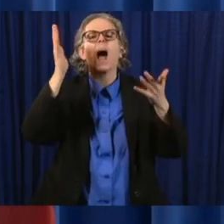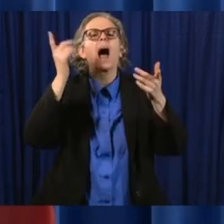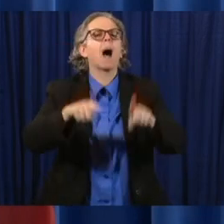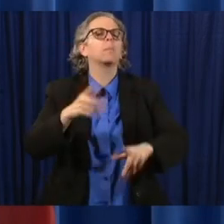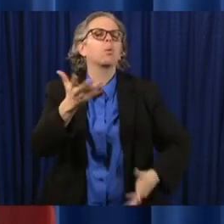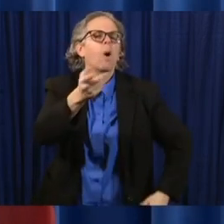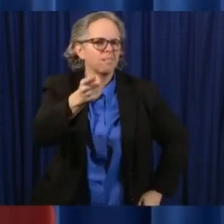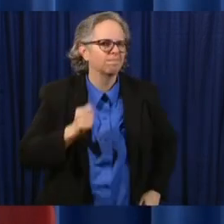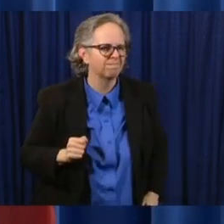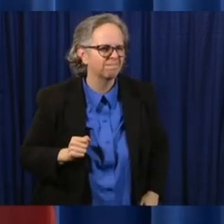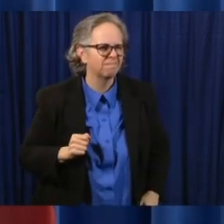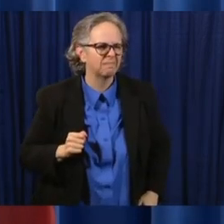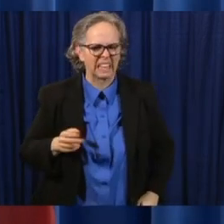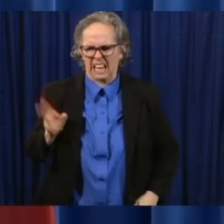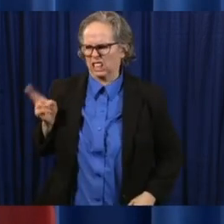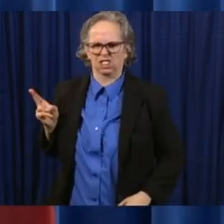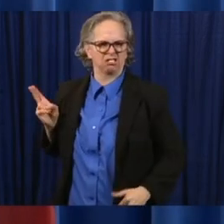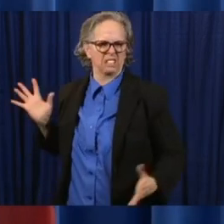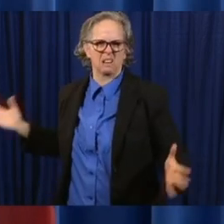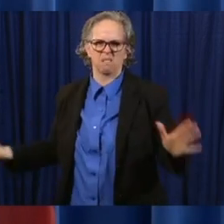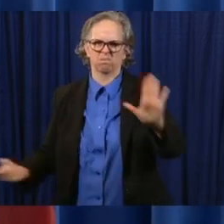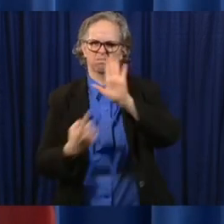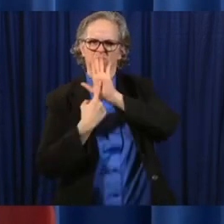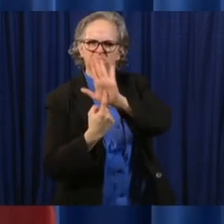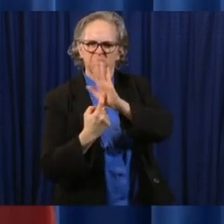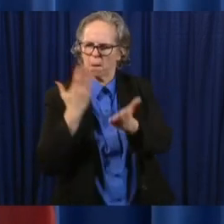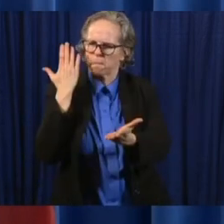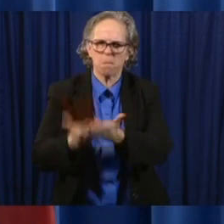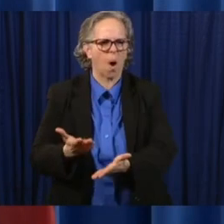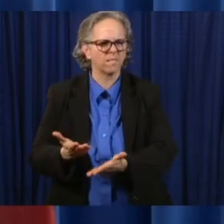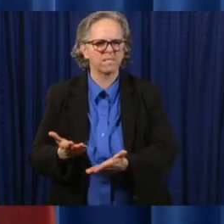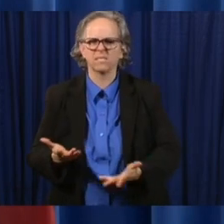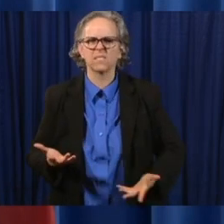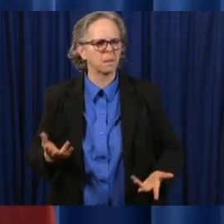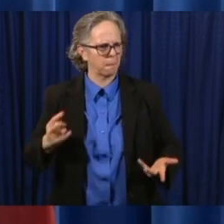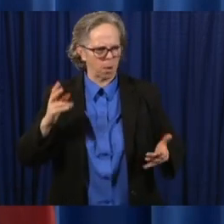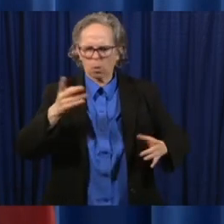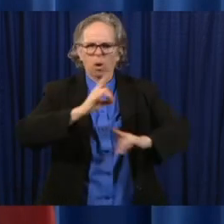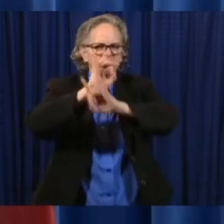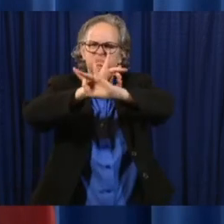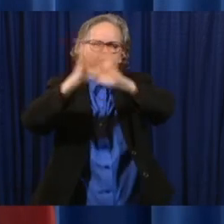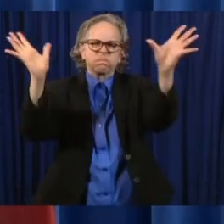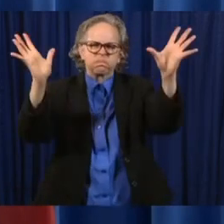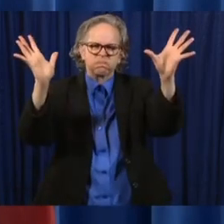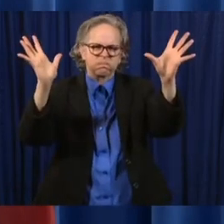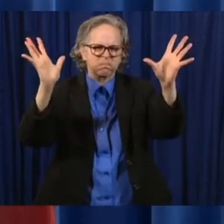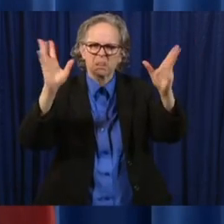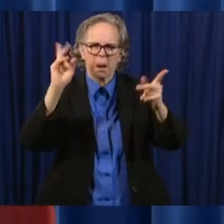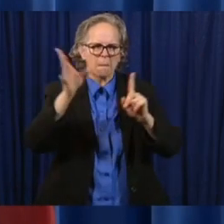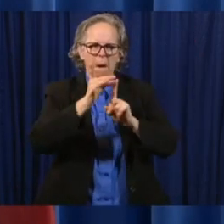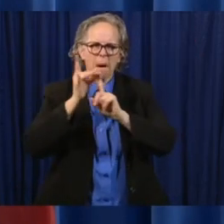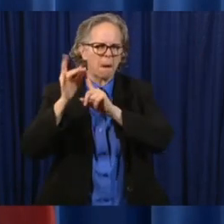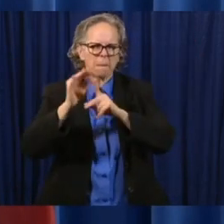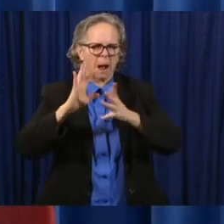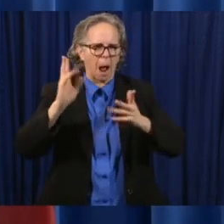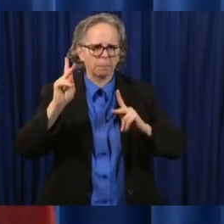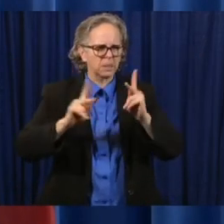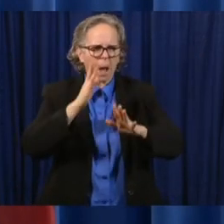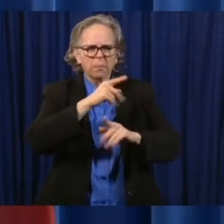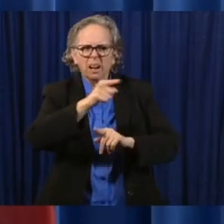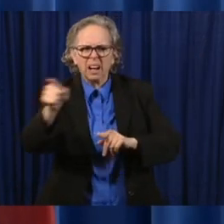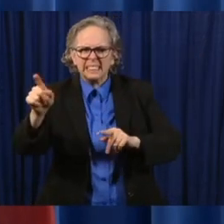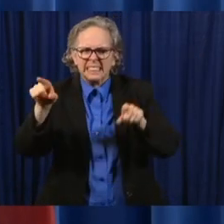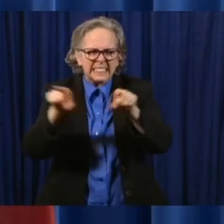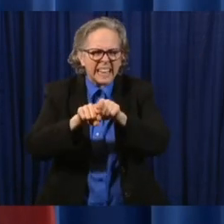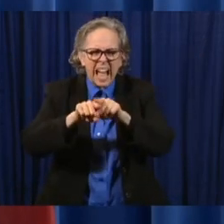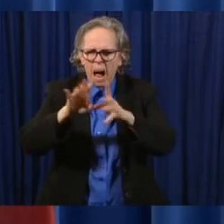to, and that we would be back in a horrible, horrible mess. And some of those same protesters would have family